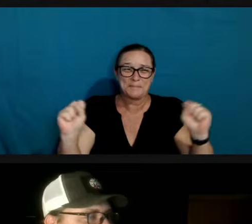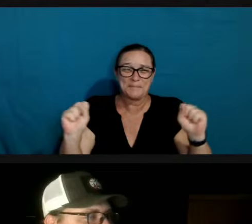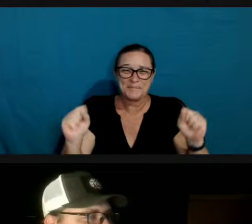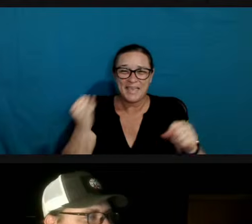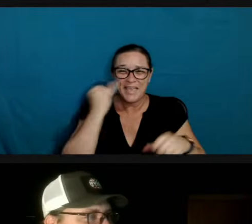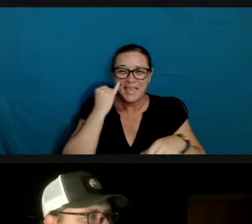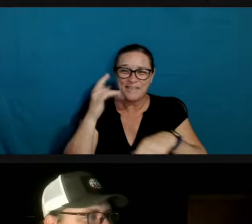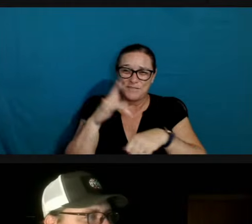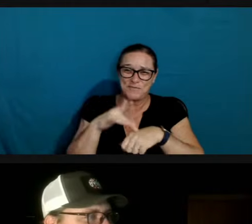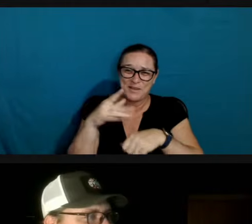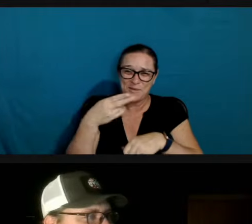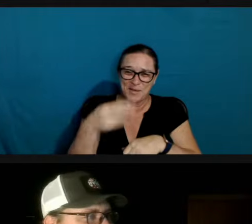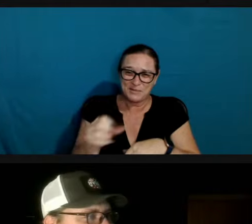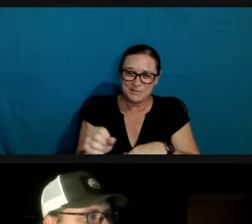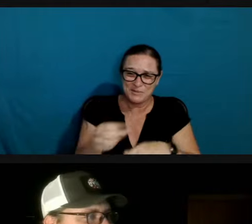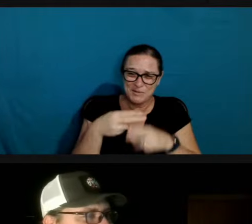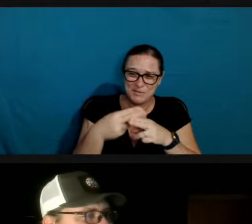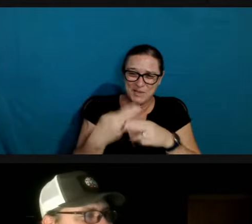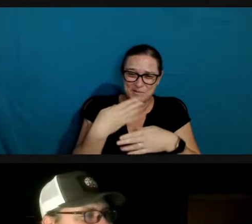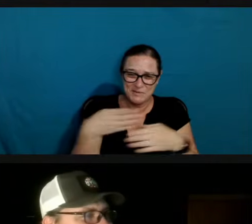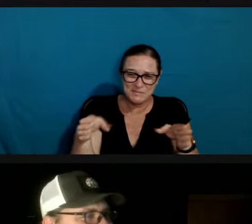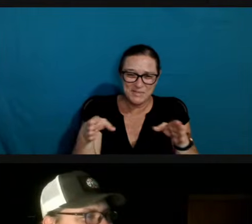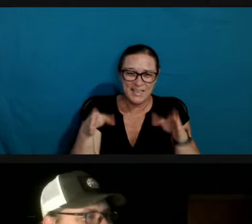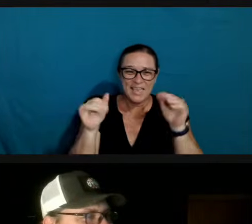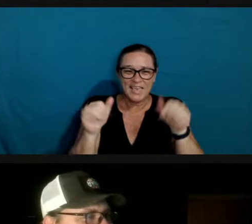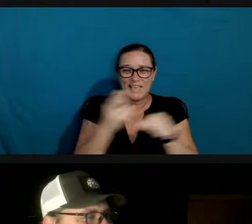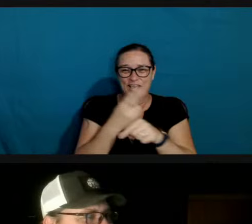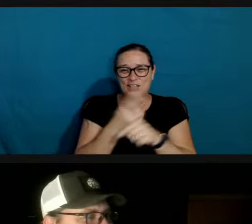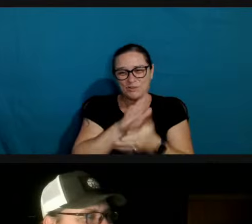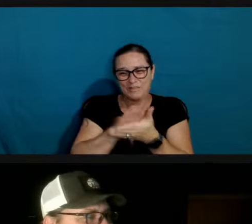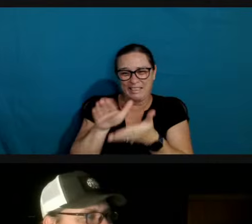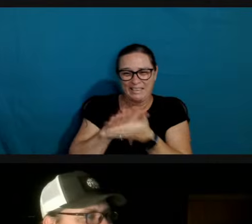high school weight room, it always could use a good floor cleaning.